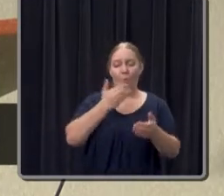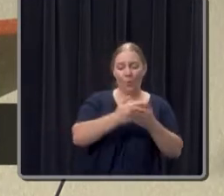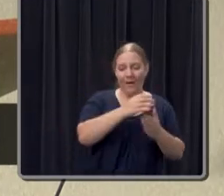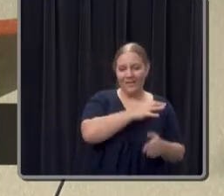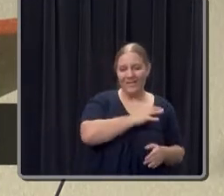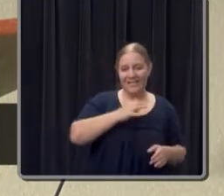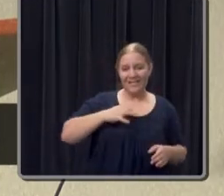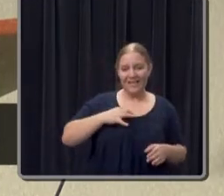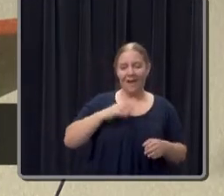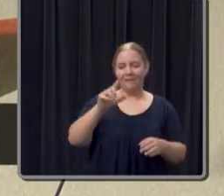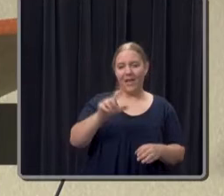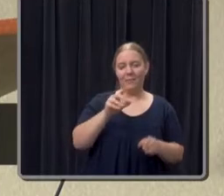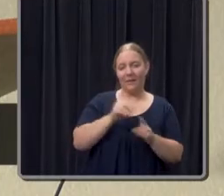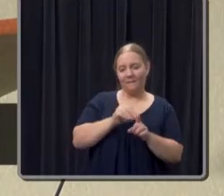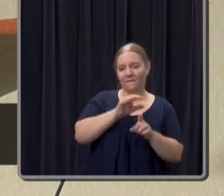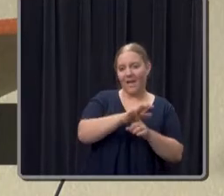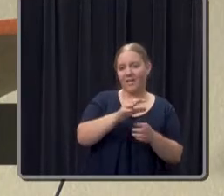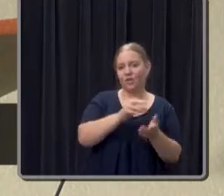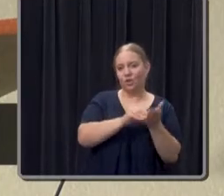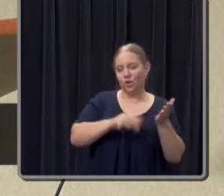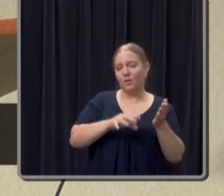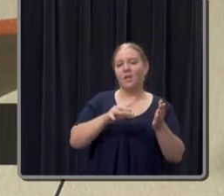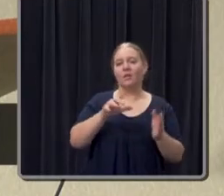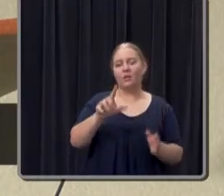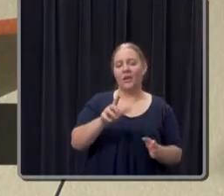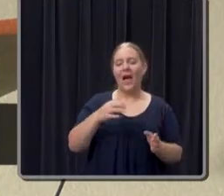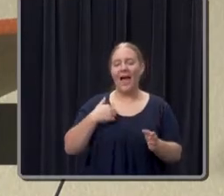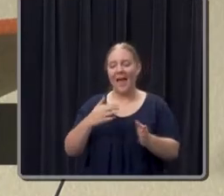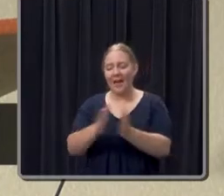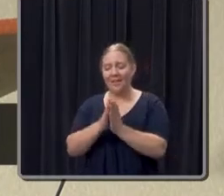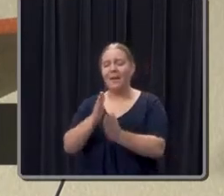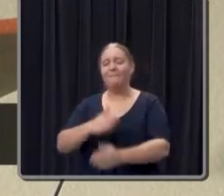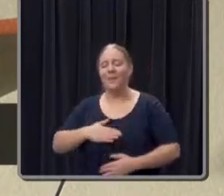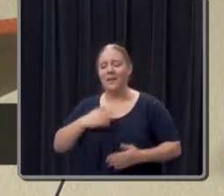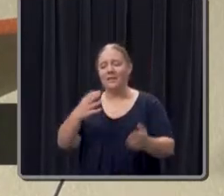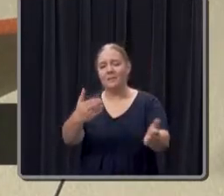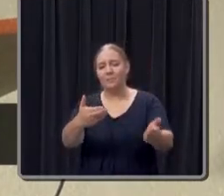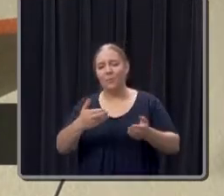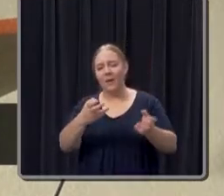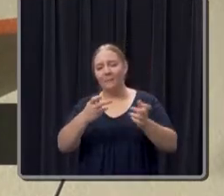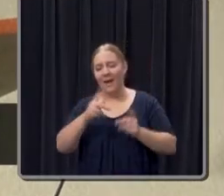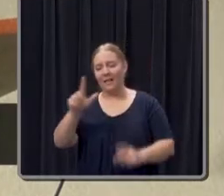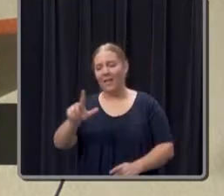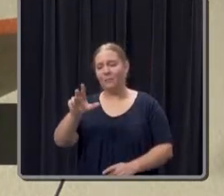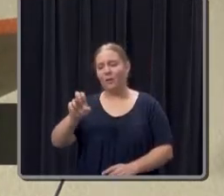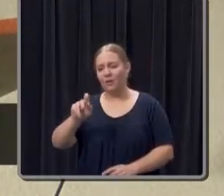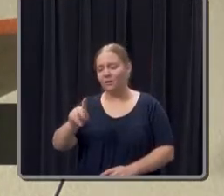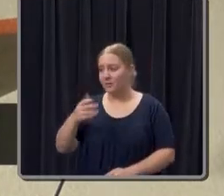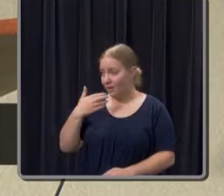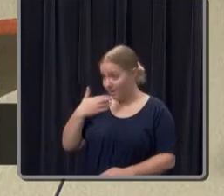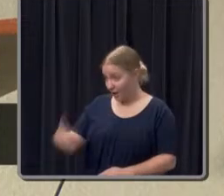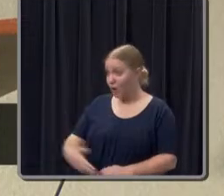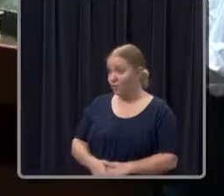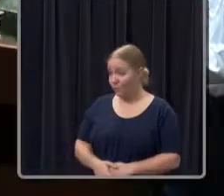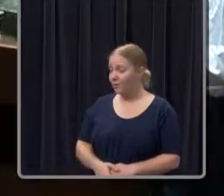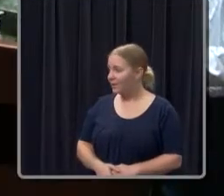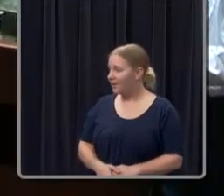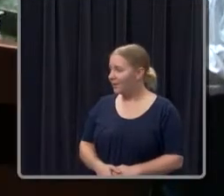affect student learning, and I ask you to please reinstate our library clerks. Thank you.